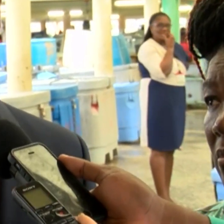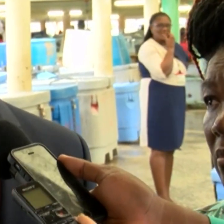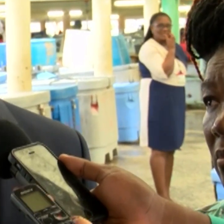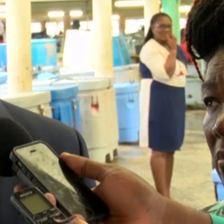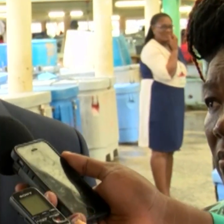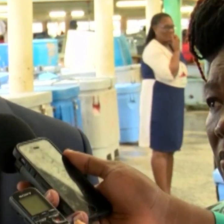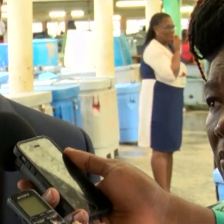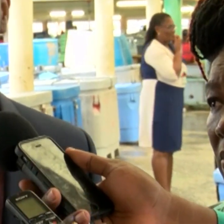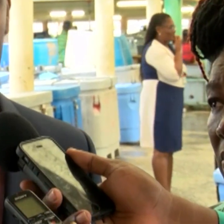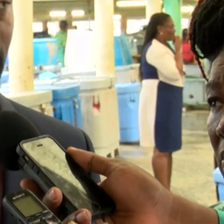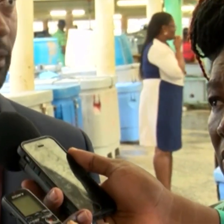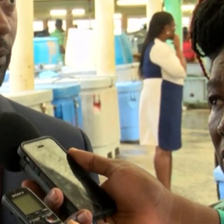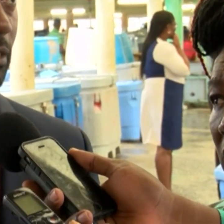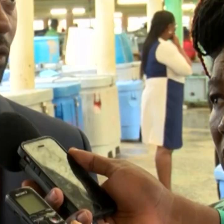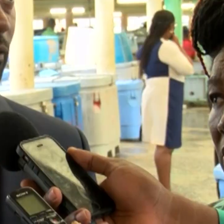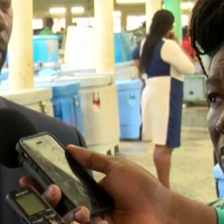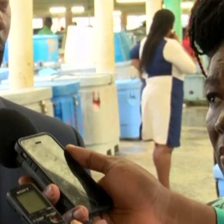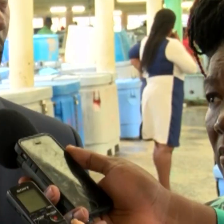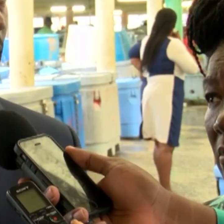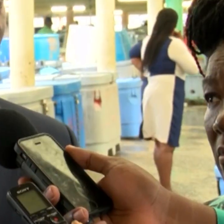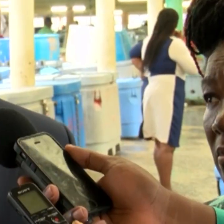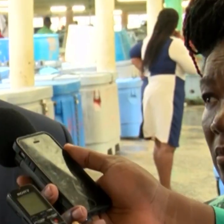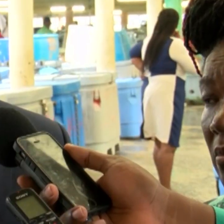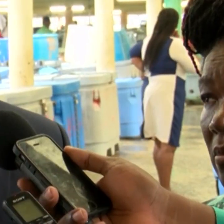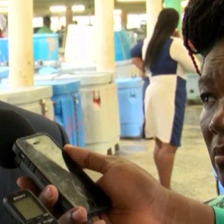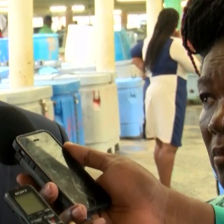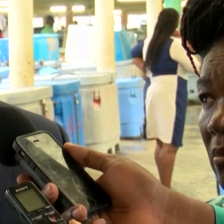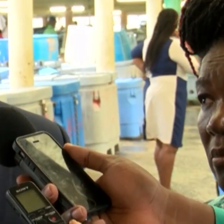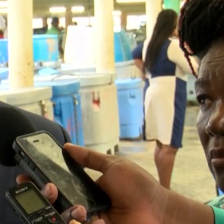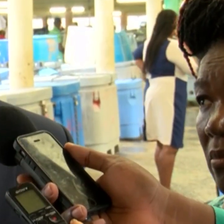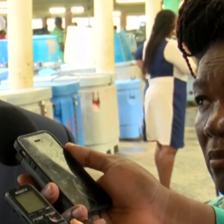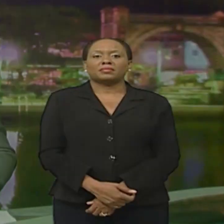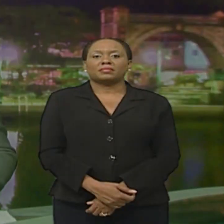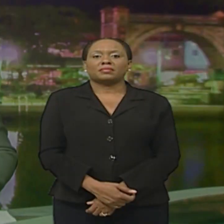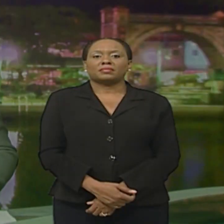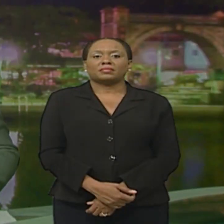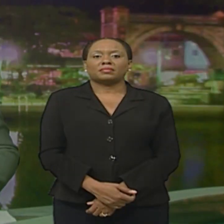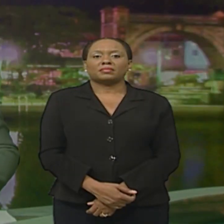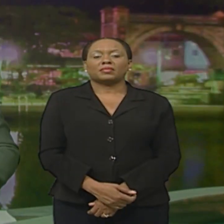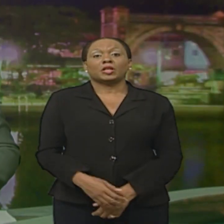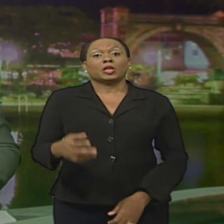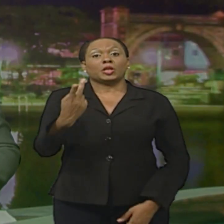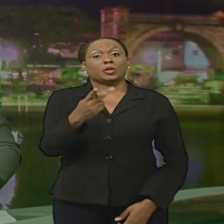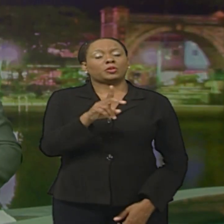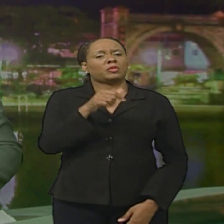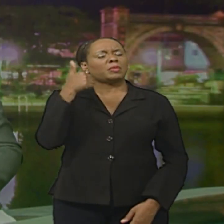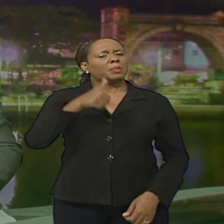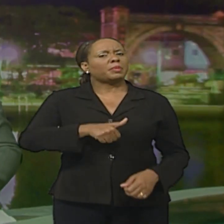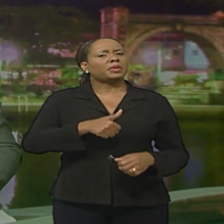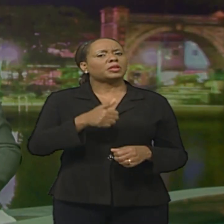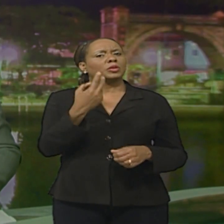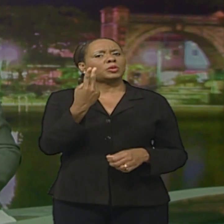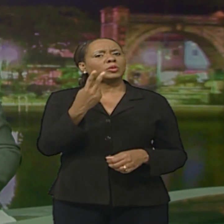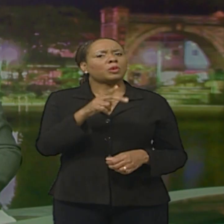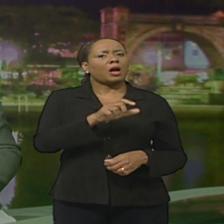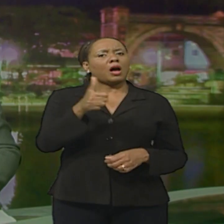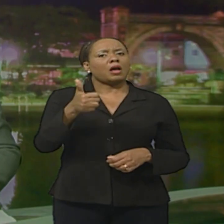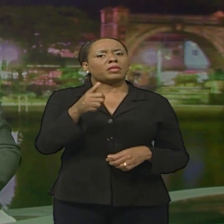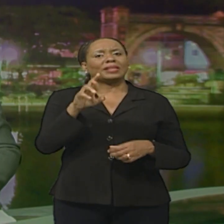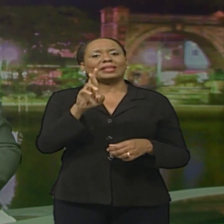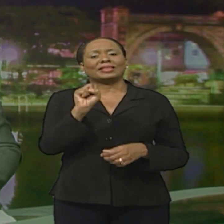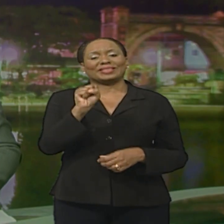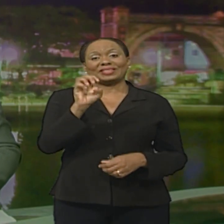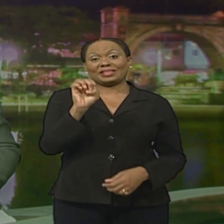is why by next week we're going to have a meeting to resolve a number of these issues. Now, in other news, the two remaining senators appointed